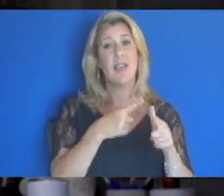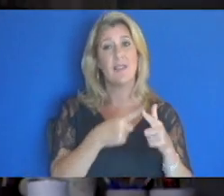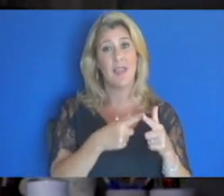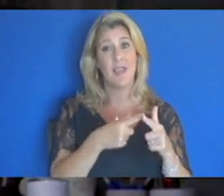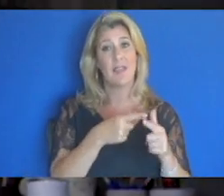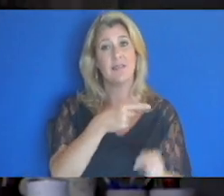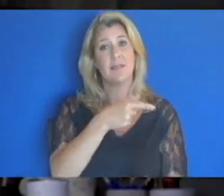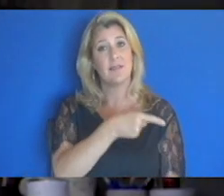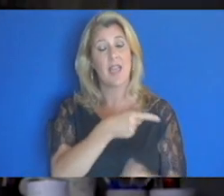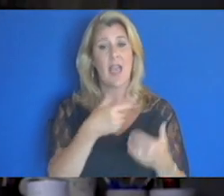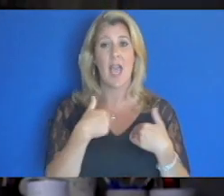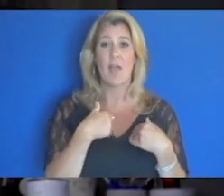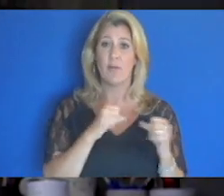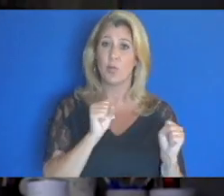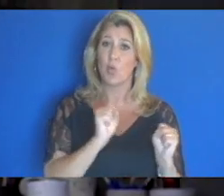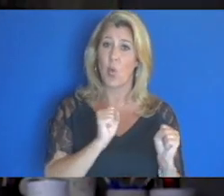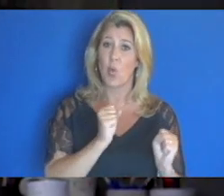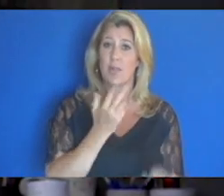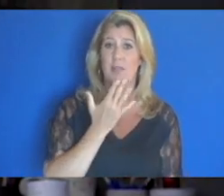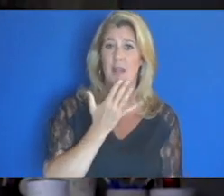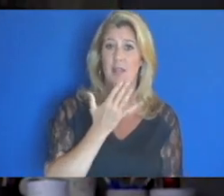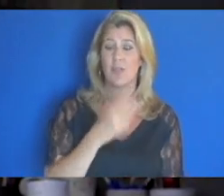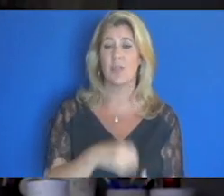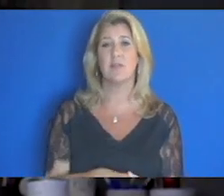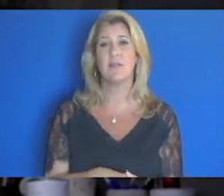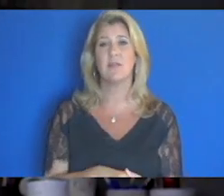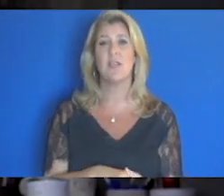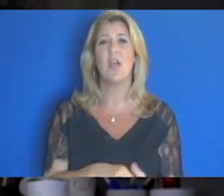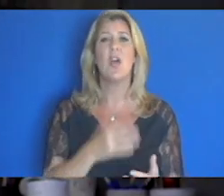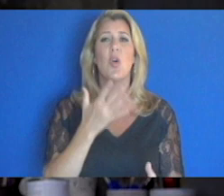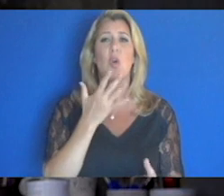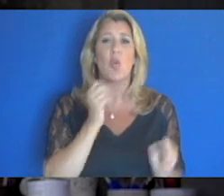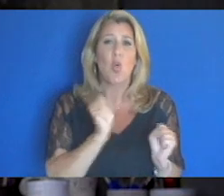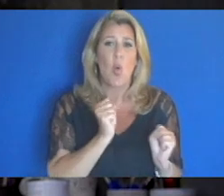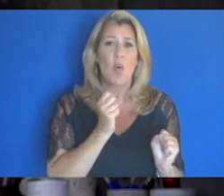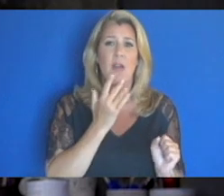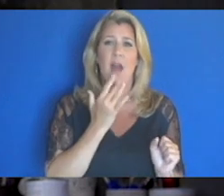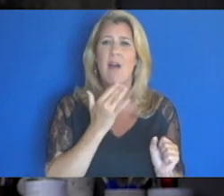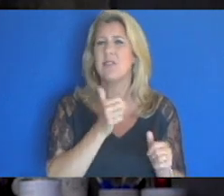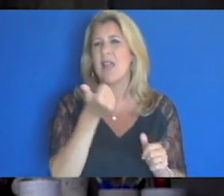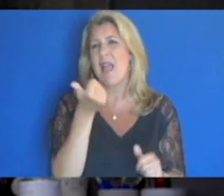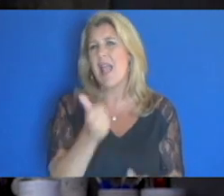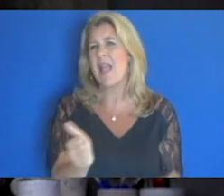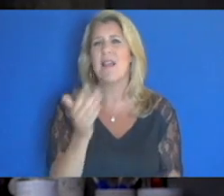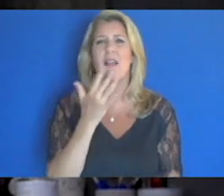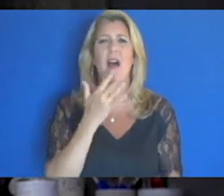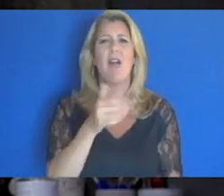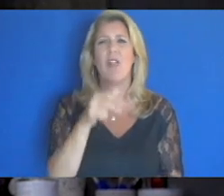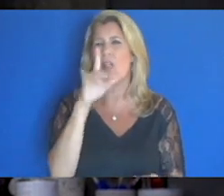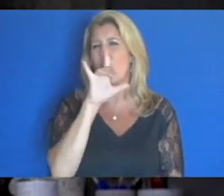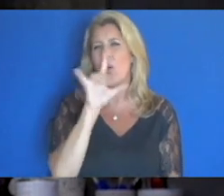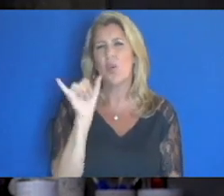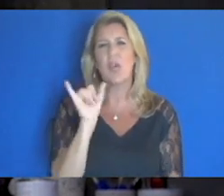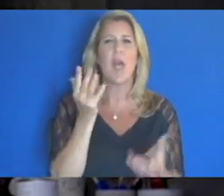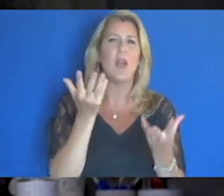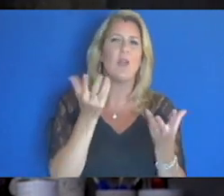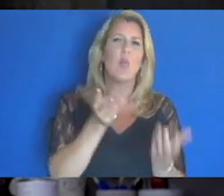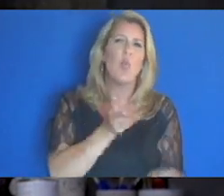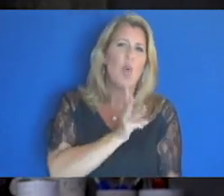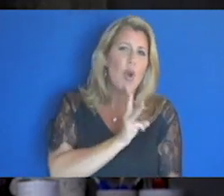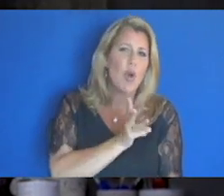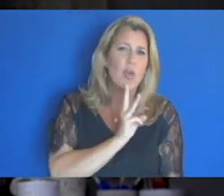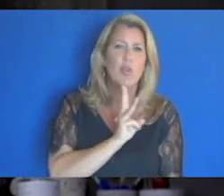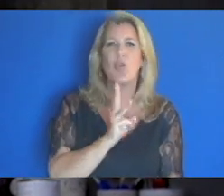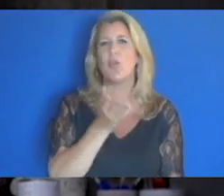And then here we got cold colors. Cold colors are all colors that remind you of water